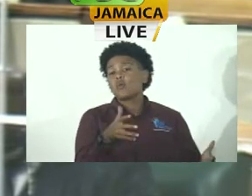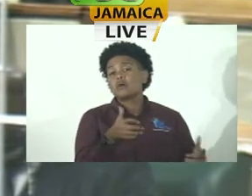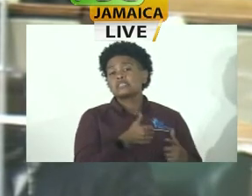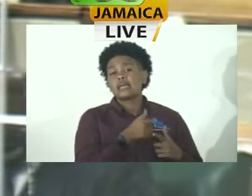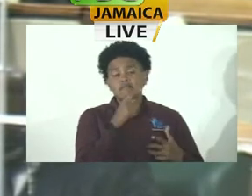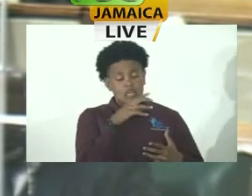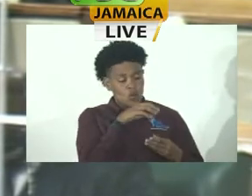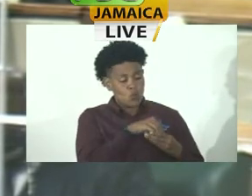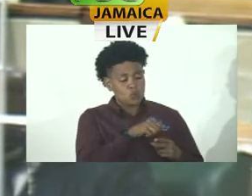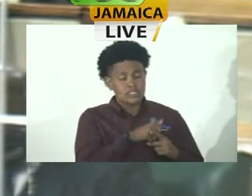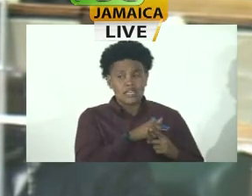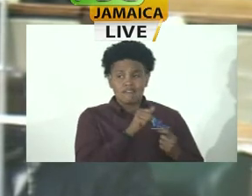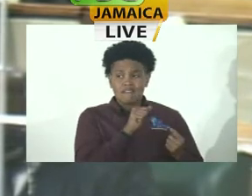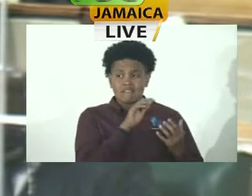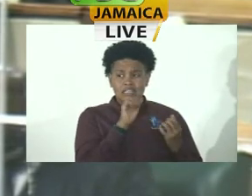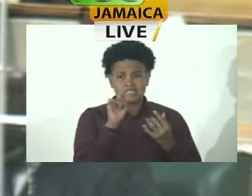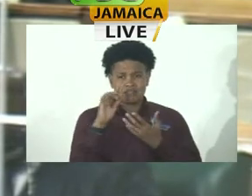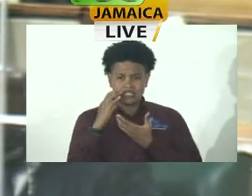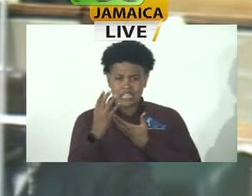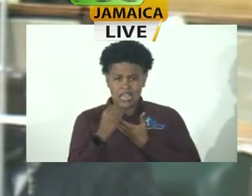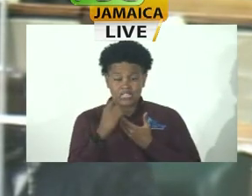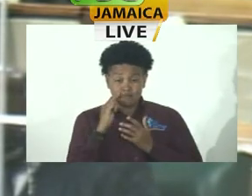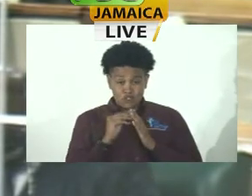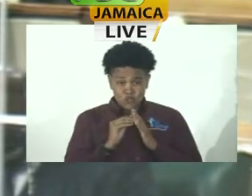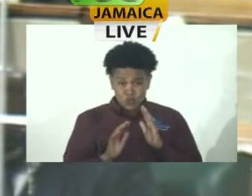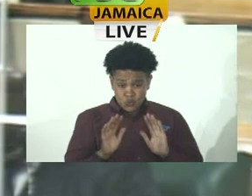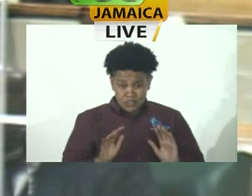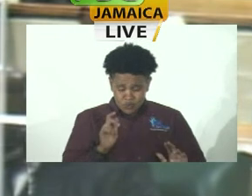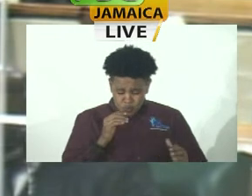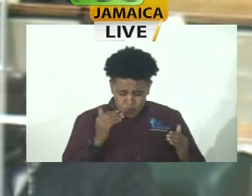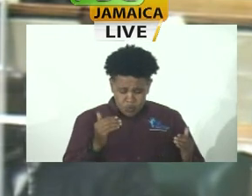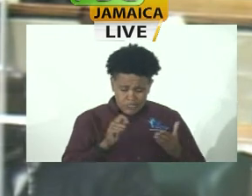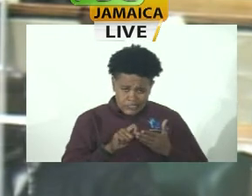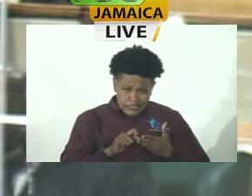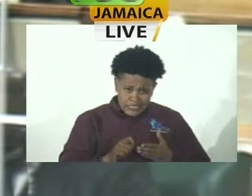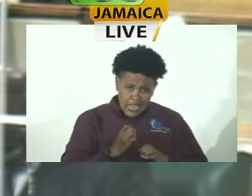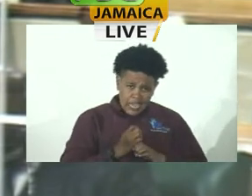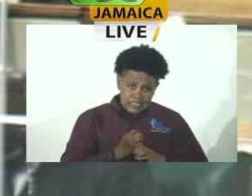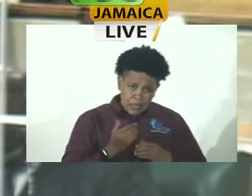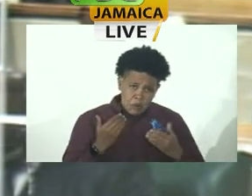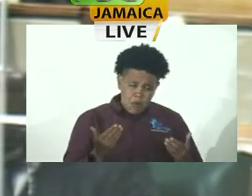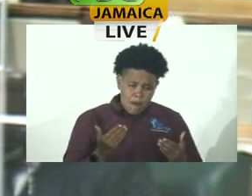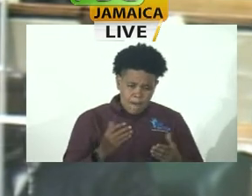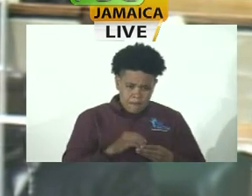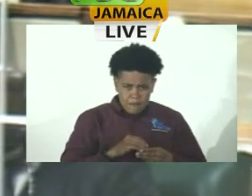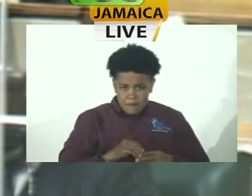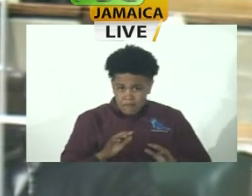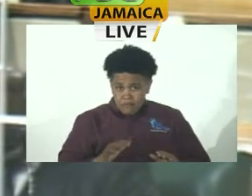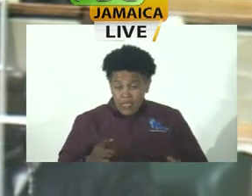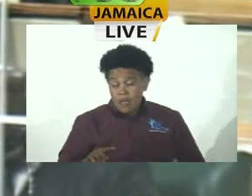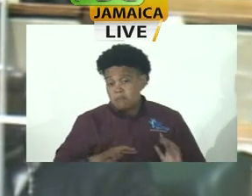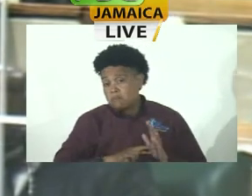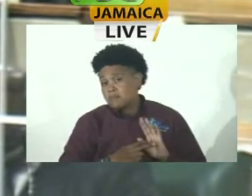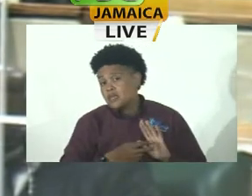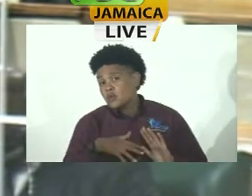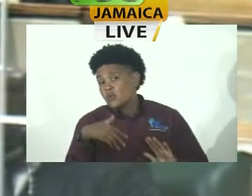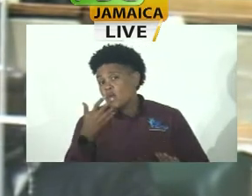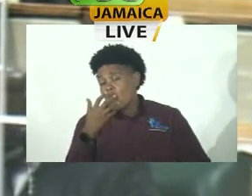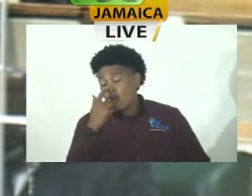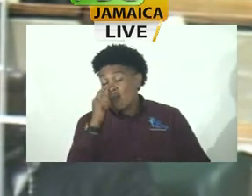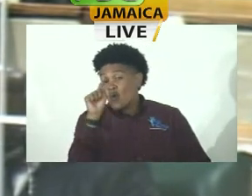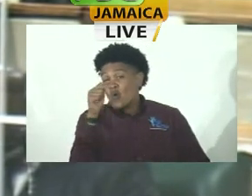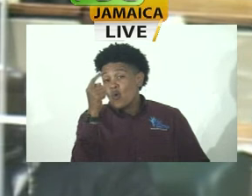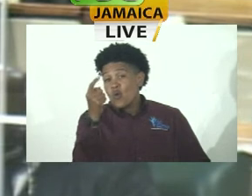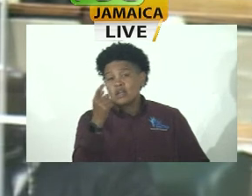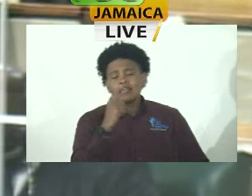inclusion of face-to-face engagements for students sitting the 2021 exit exams this means that only